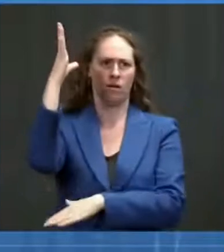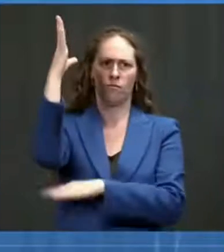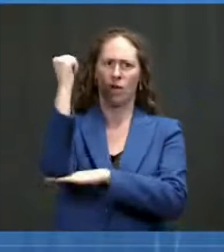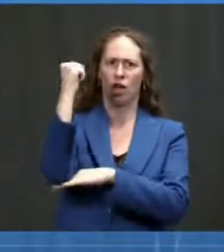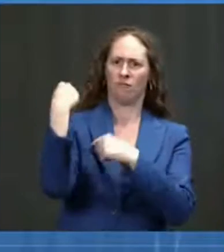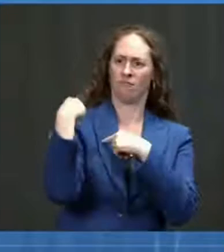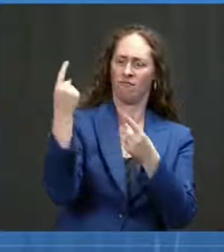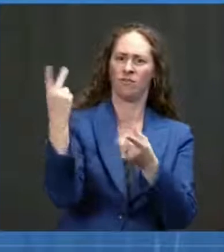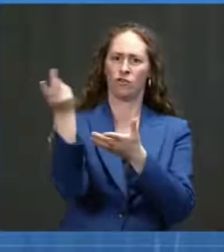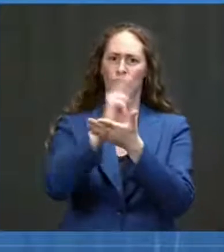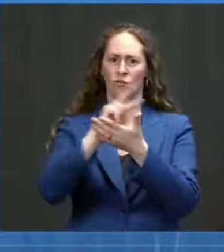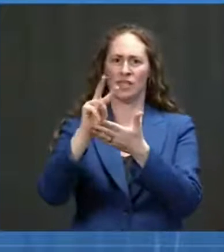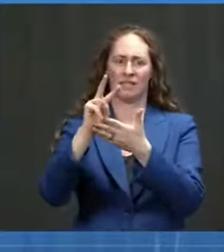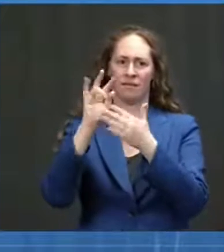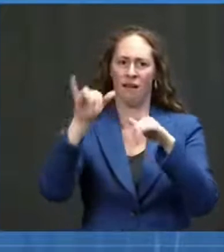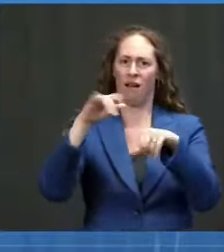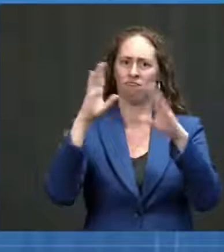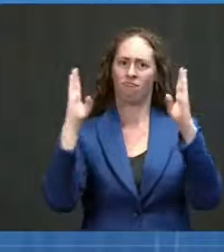the beginning of June.